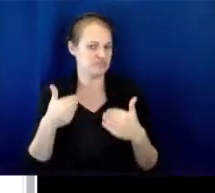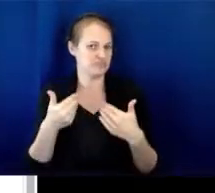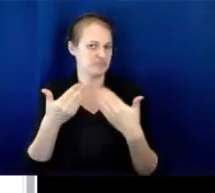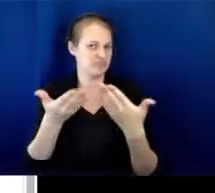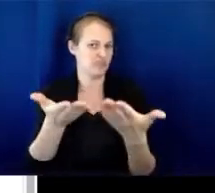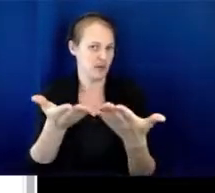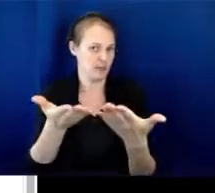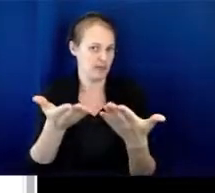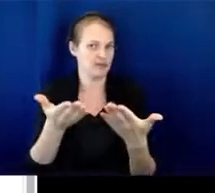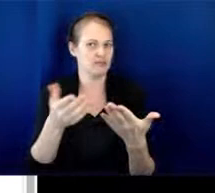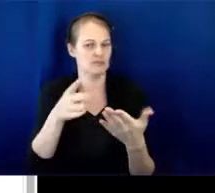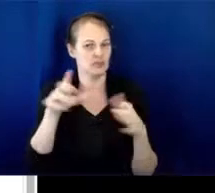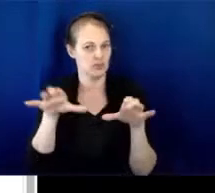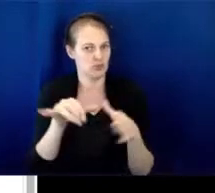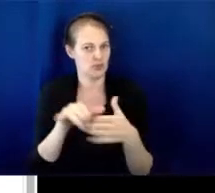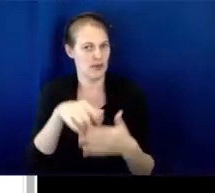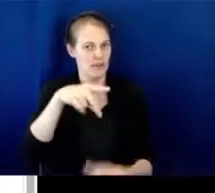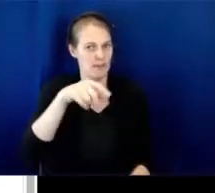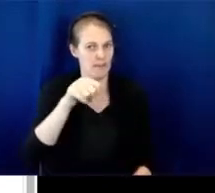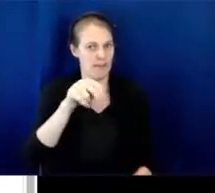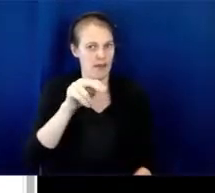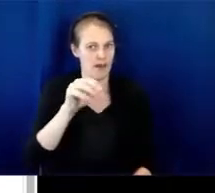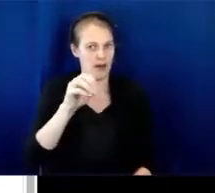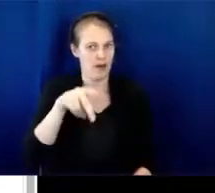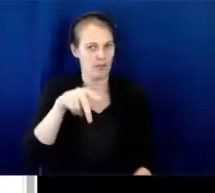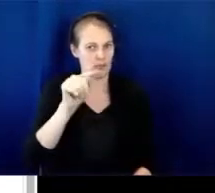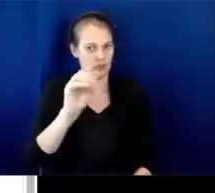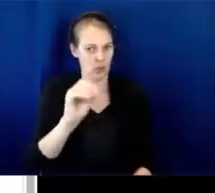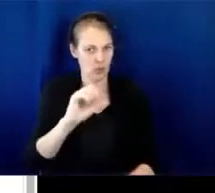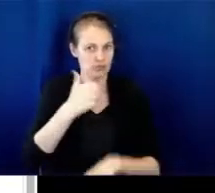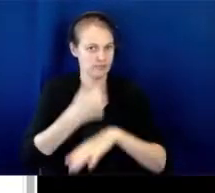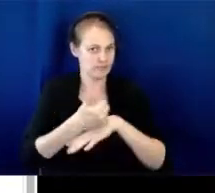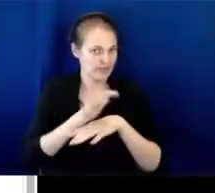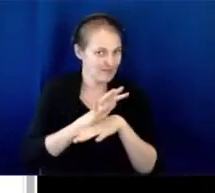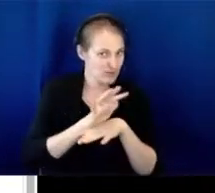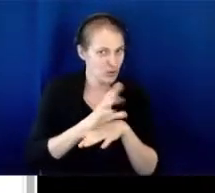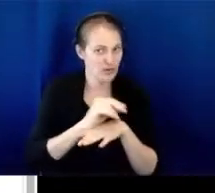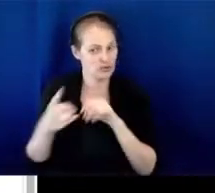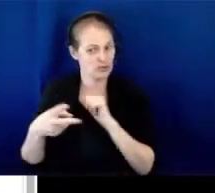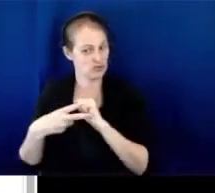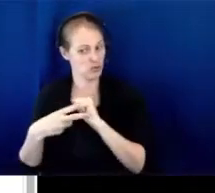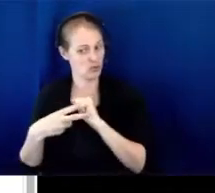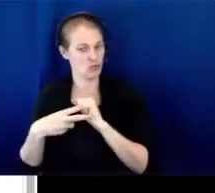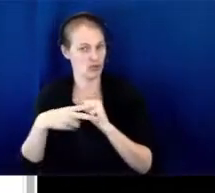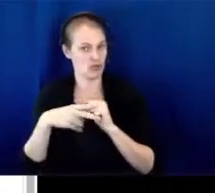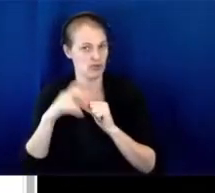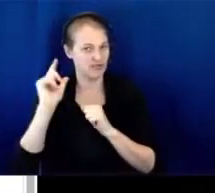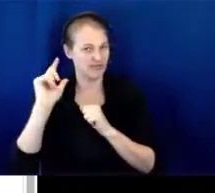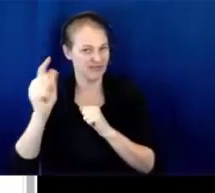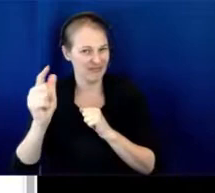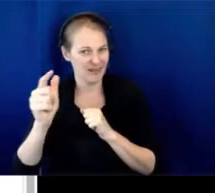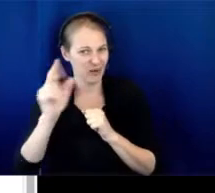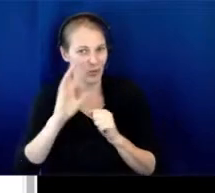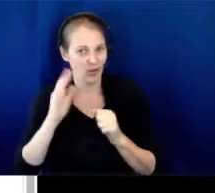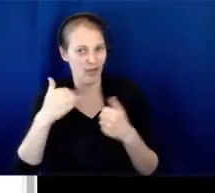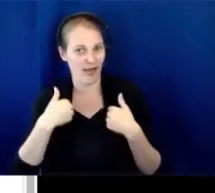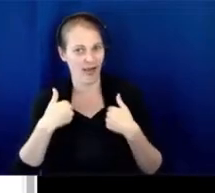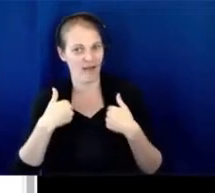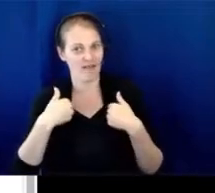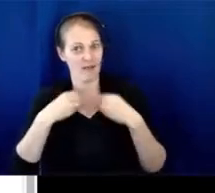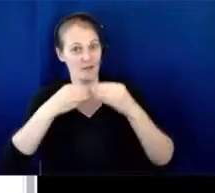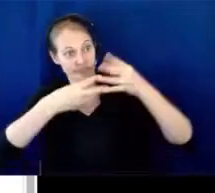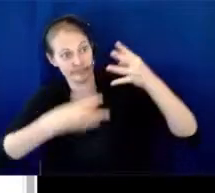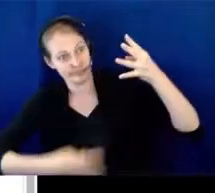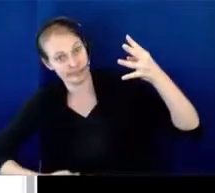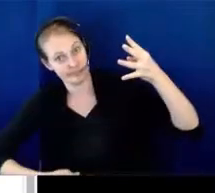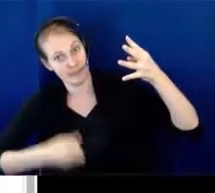you go through Panopto and as you start to make videos and store them. Eventually you'll get a lot of videos. You're going to want to know when